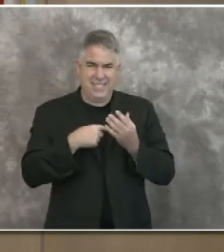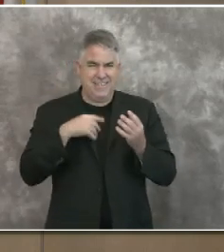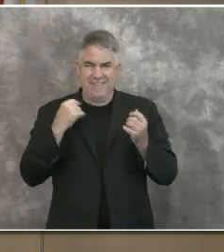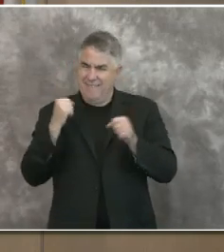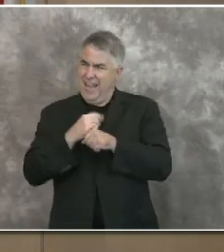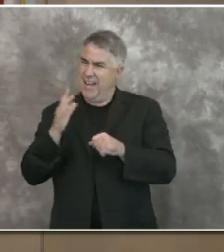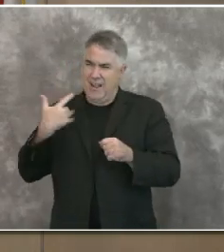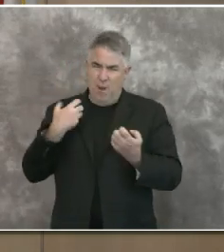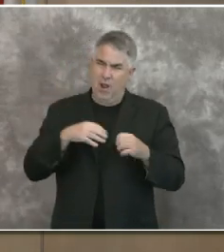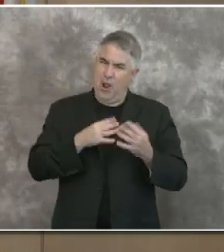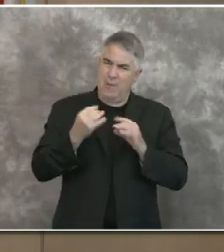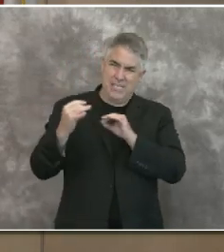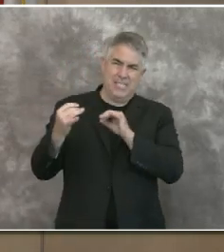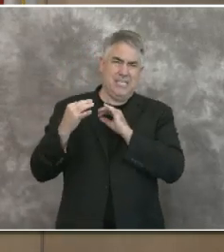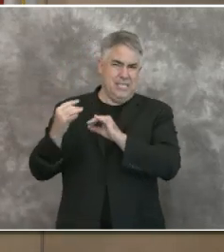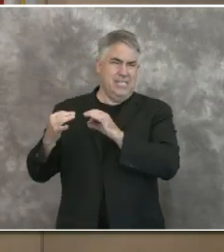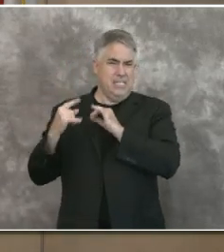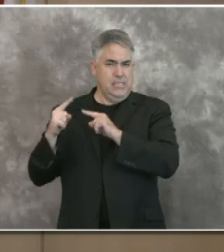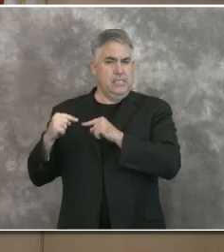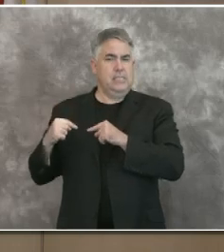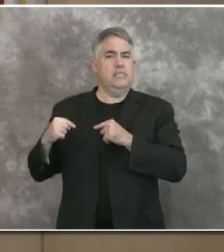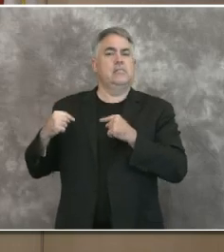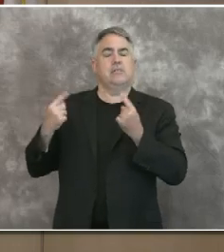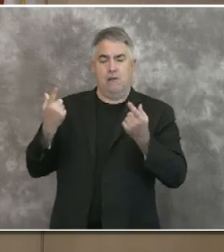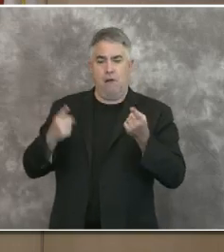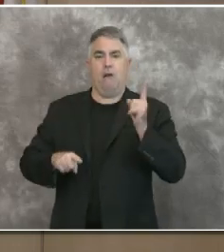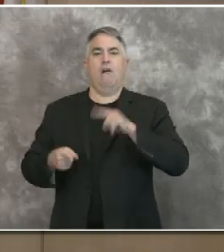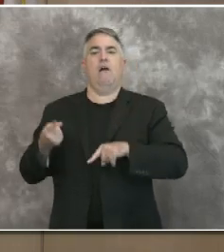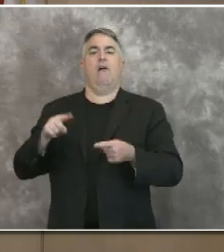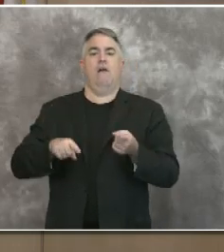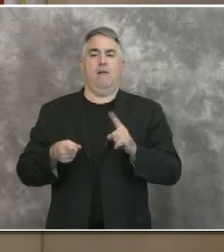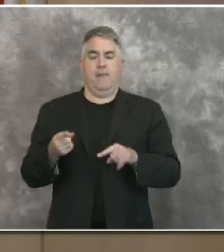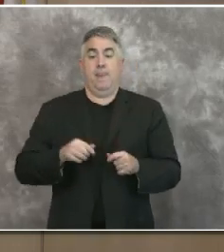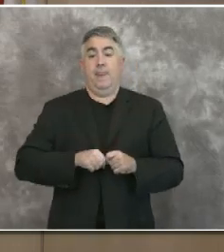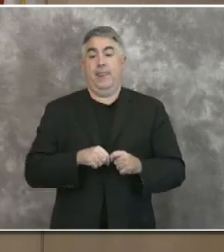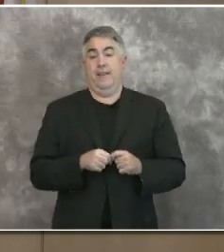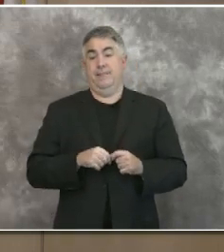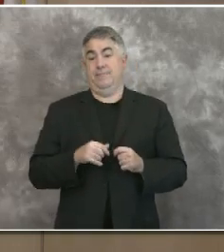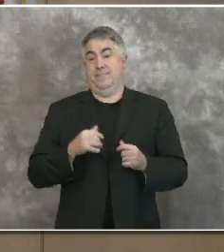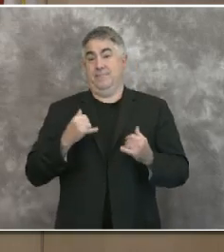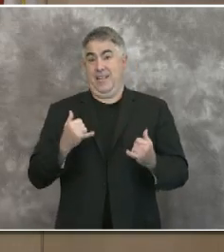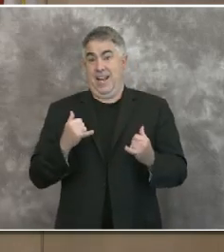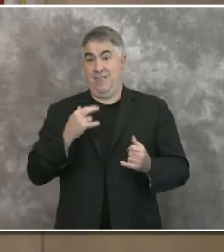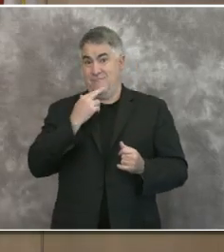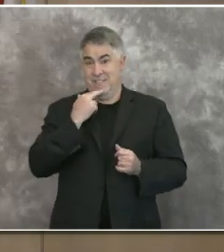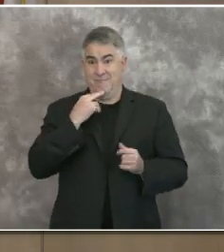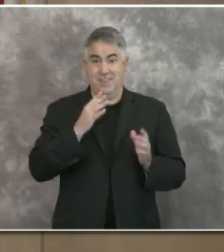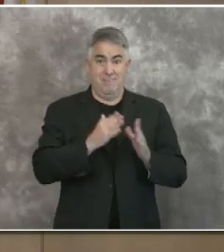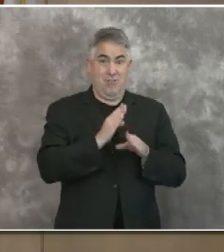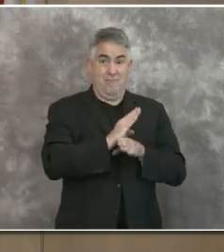open, so thank you very much. On behalf of the CRA and all restaurants and small businesses, we appreciate it.